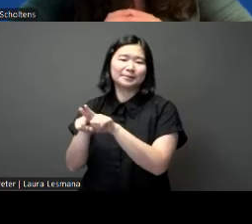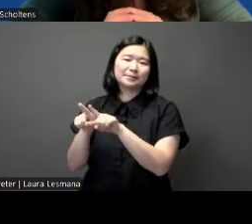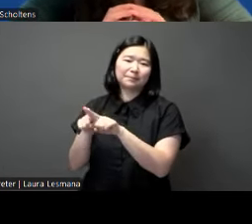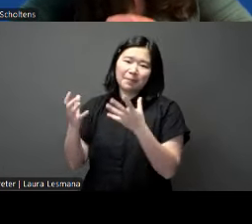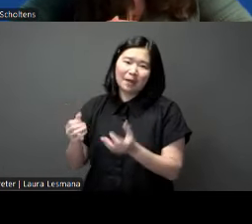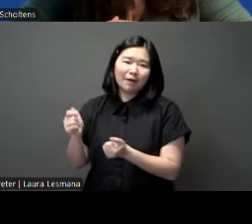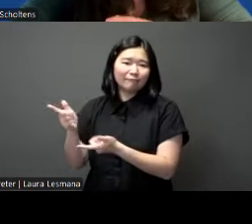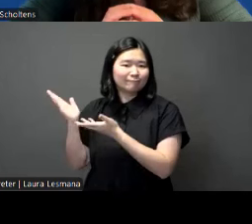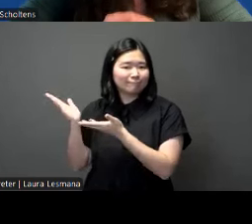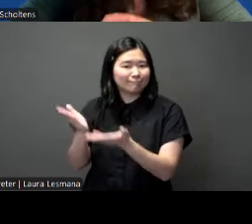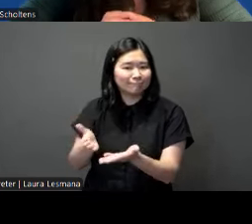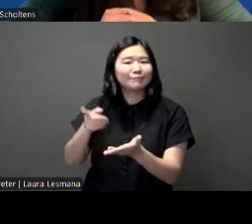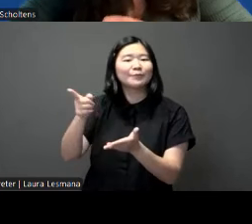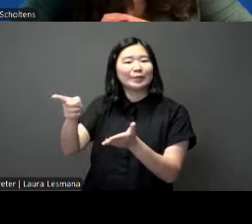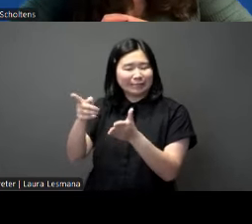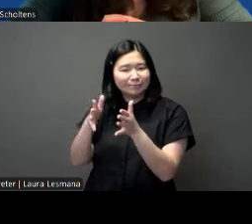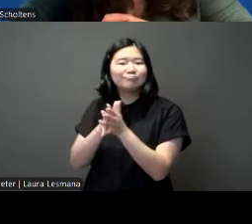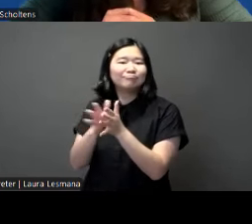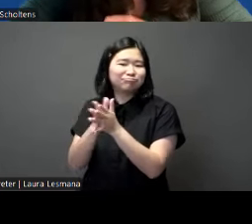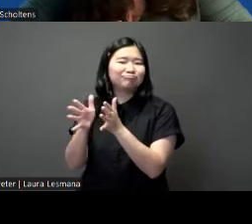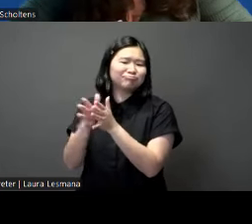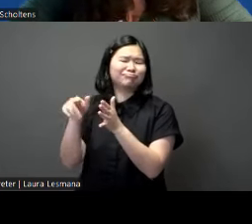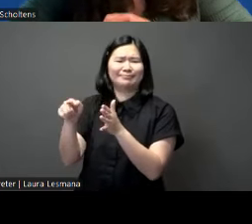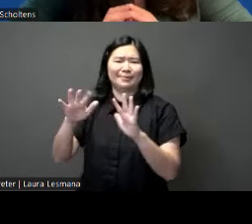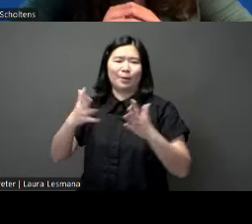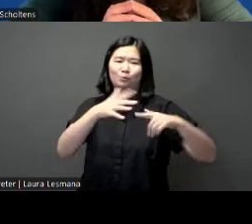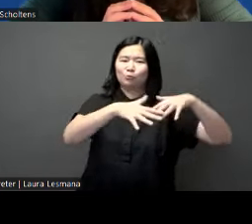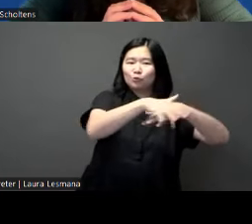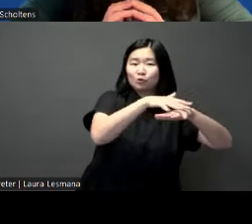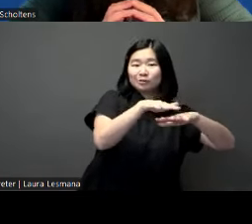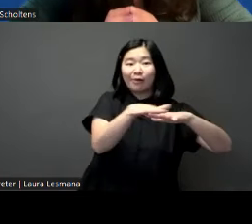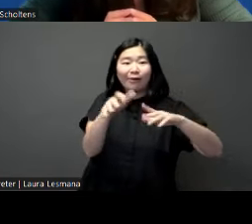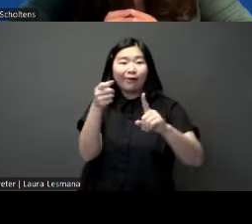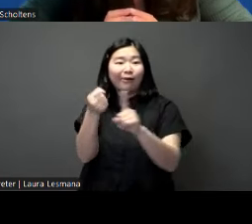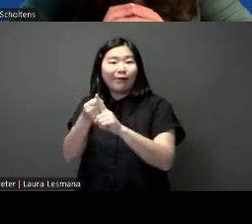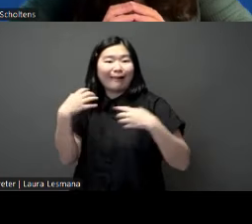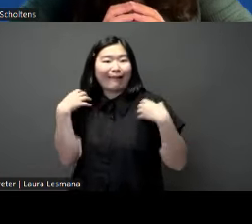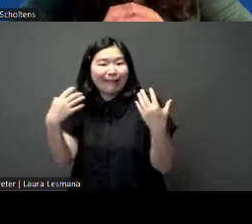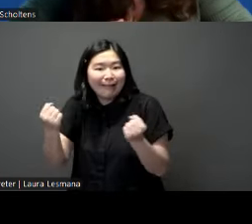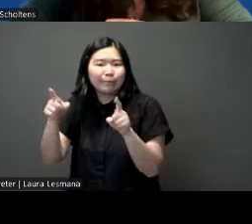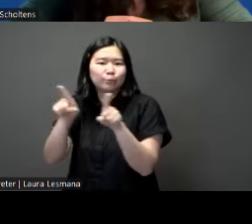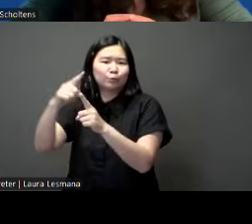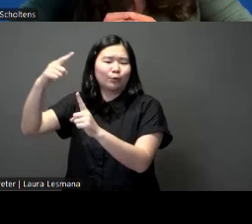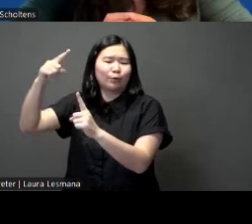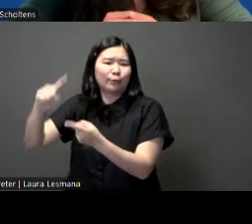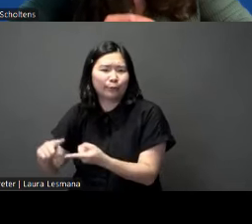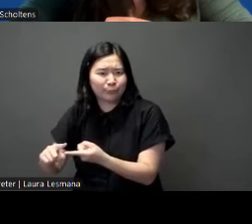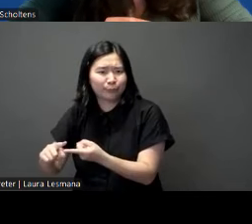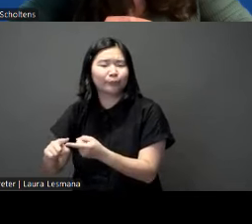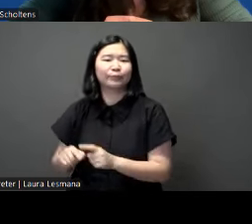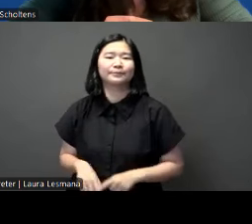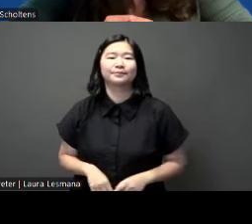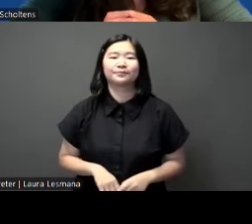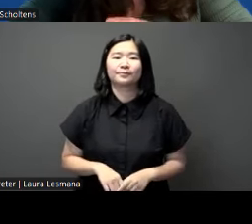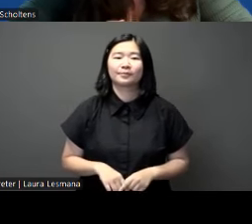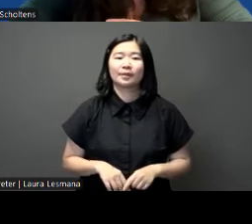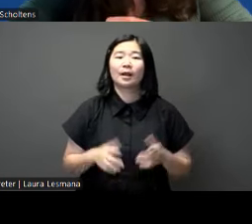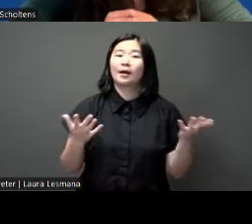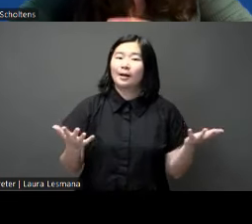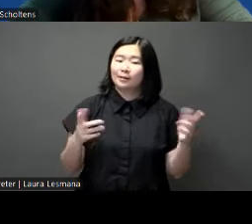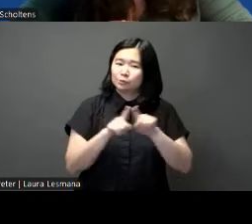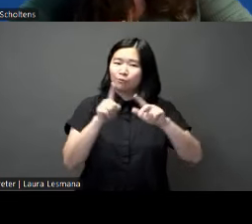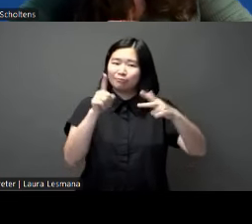and sustain disease elimination. Third, we're going to have insights into PAHO's health equity tool. And